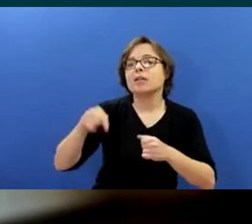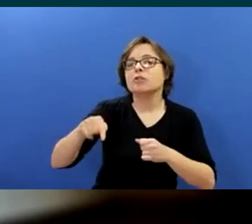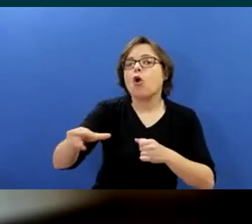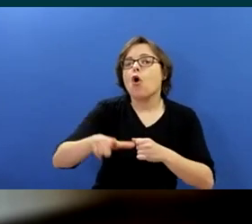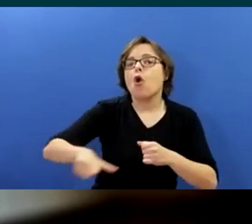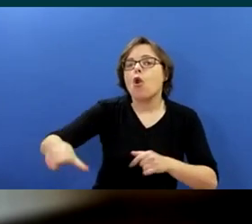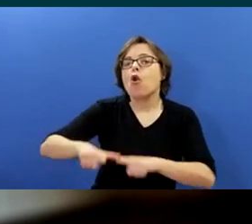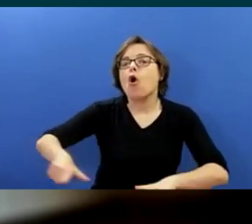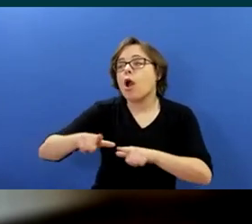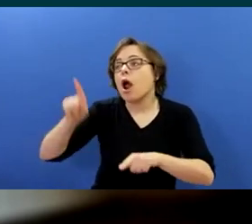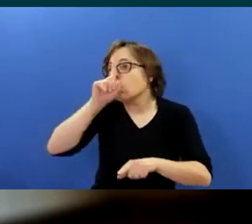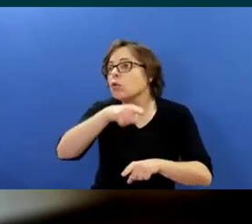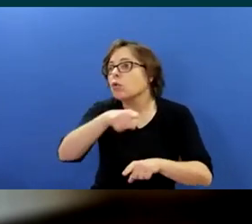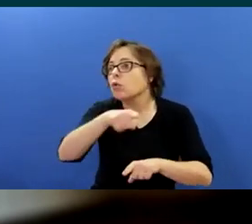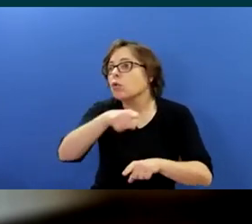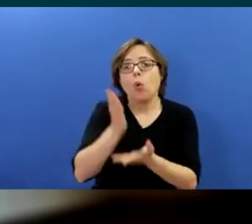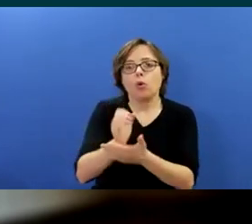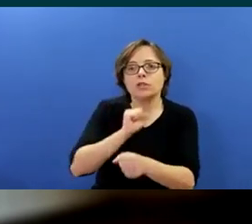actually